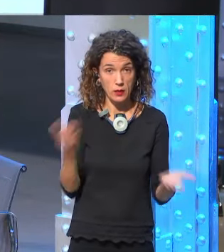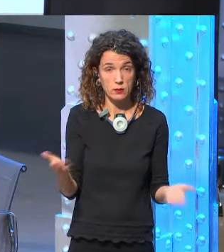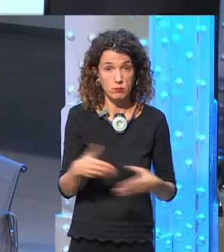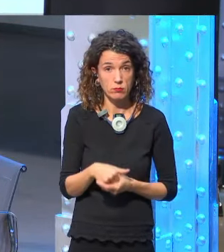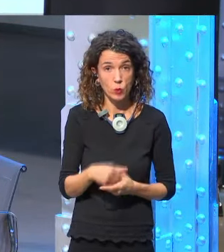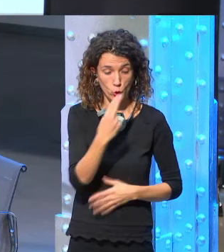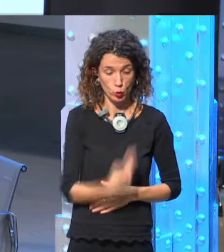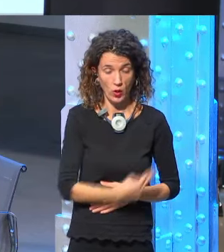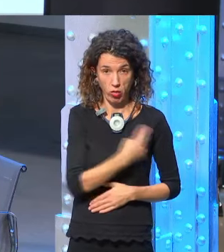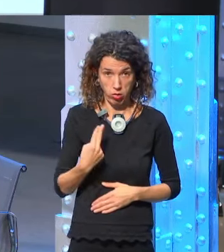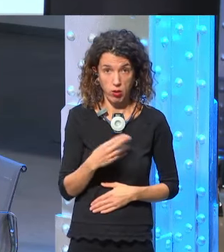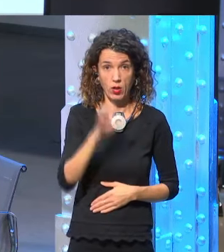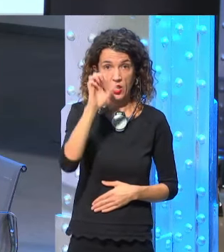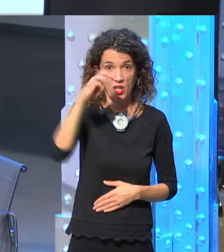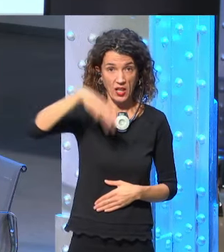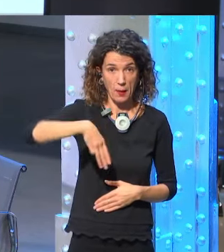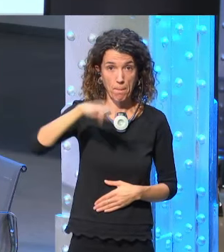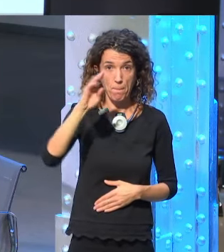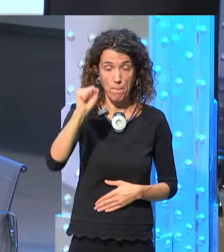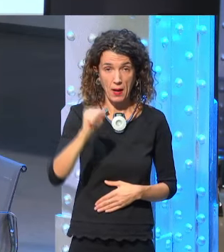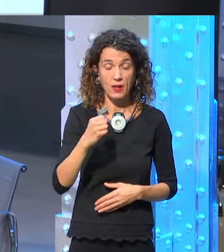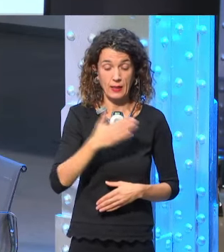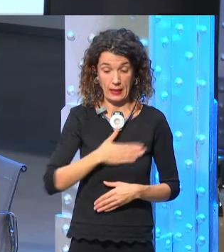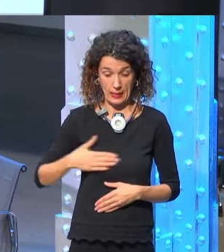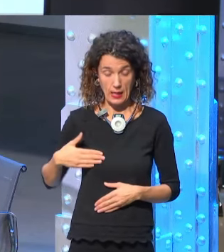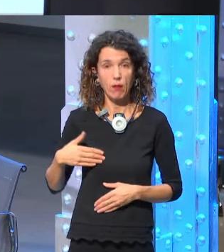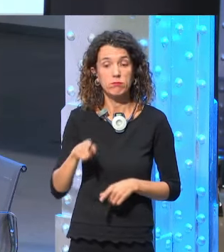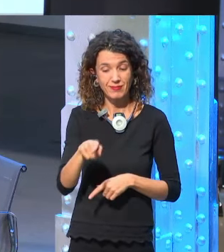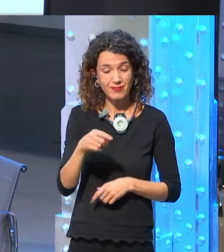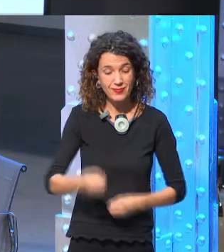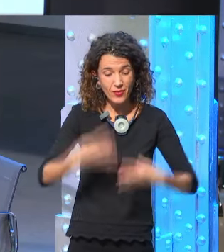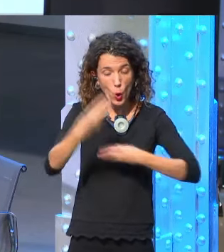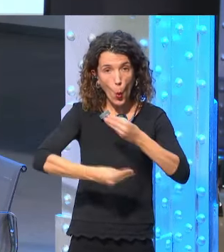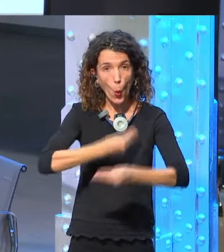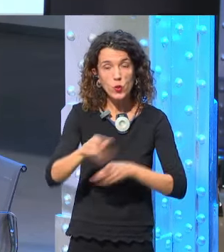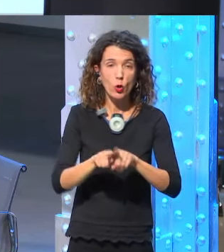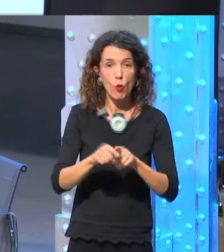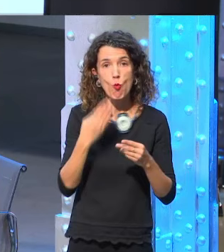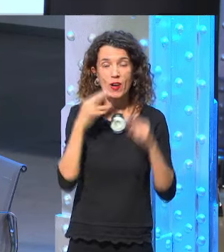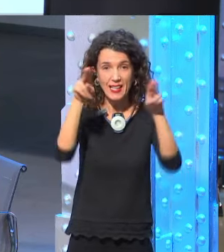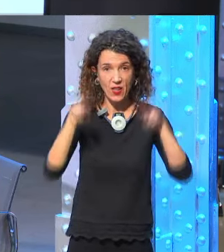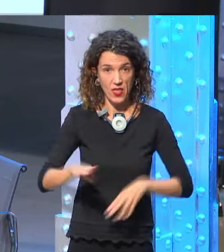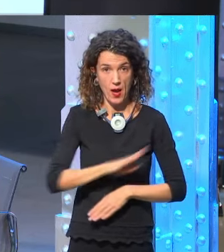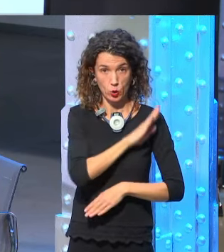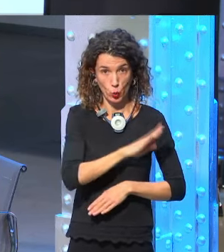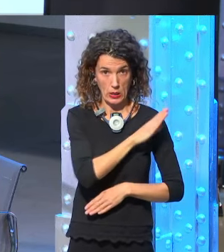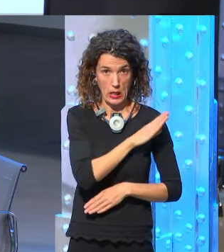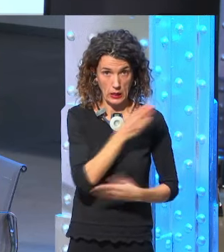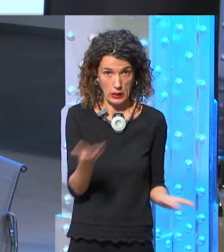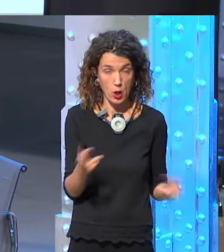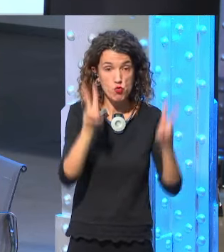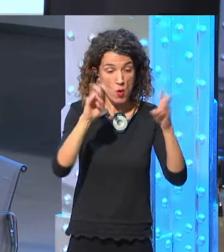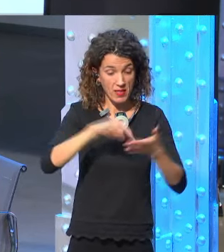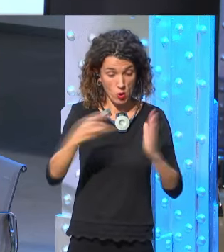living lab where you build guest houses for students on top of this using new technologies, and bring together